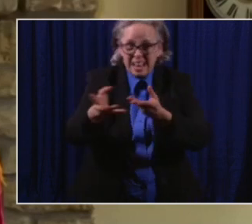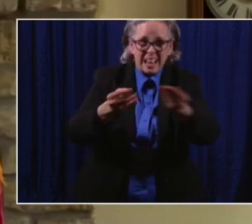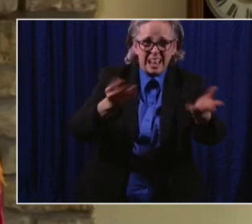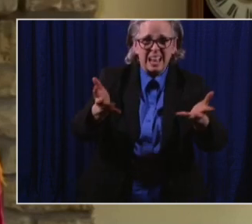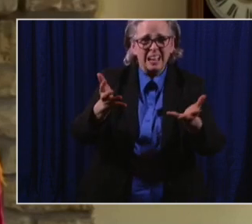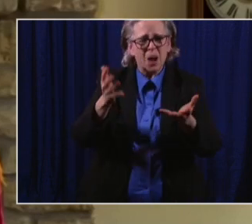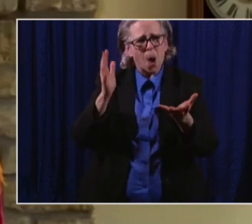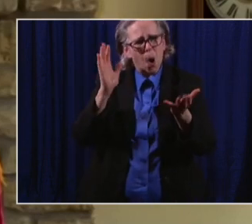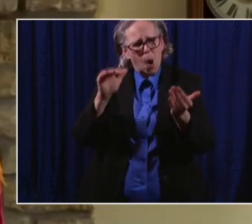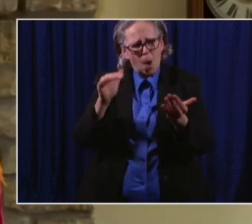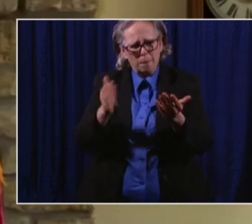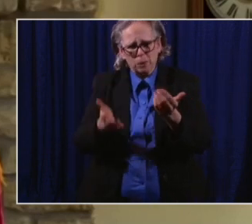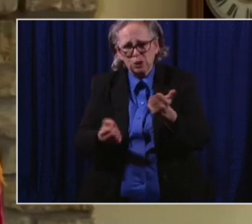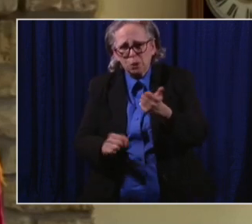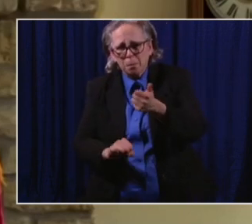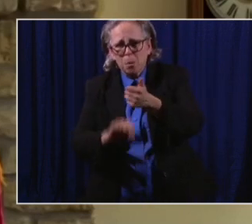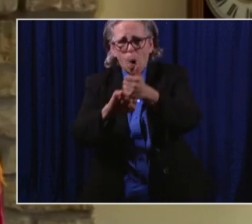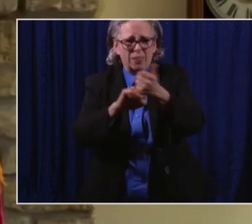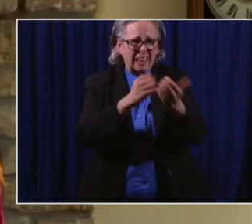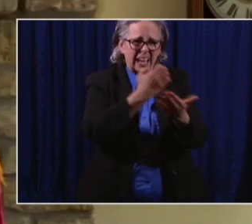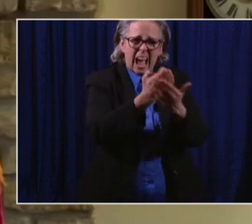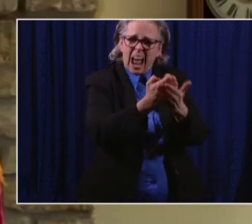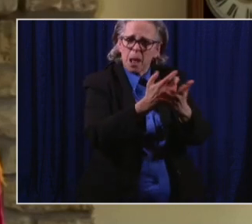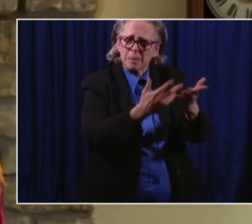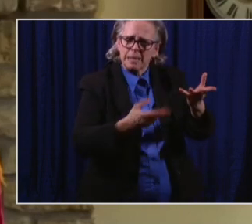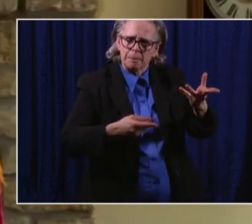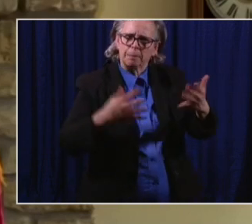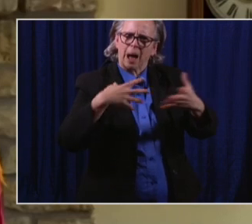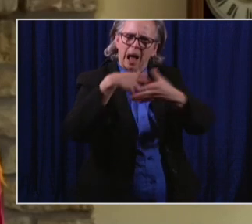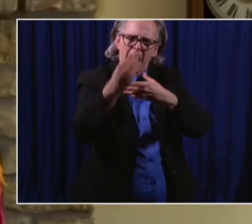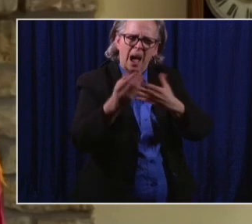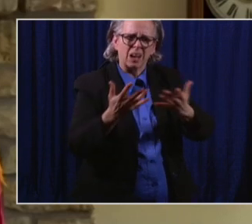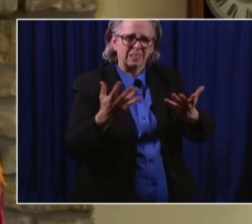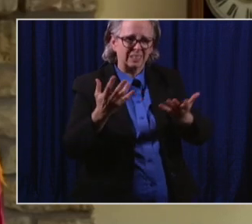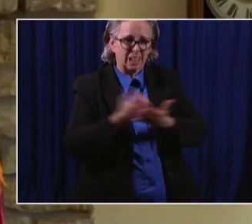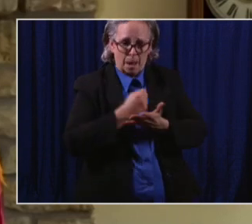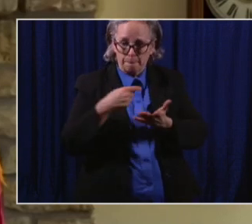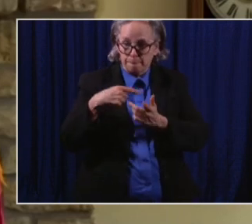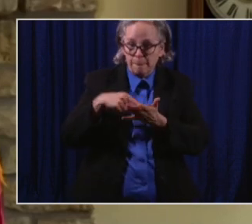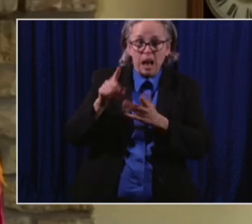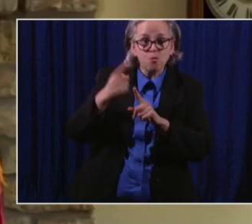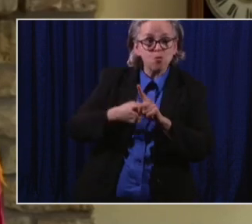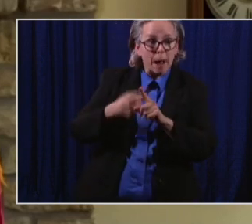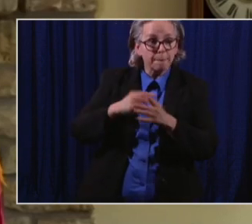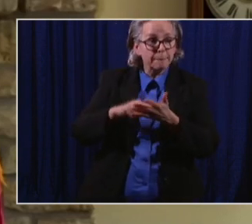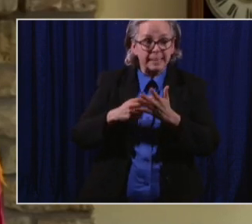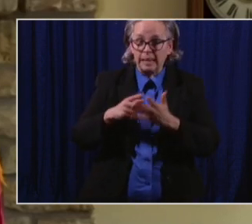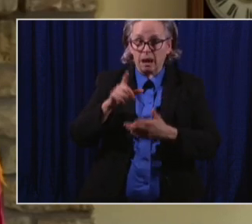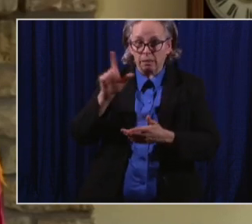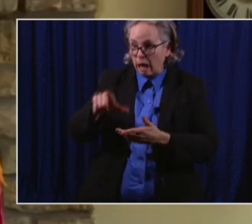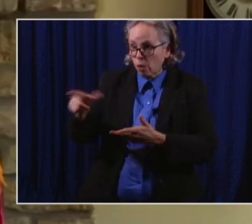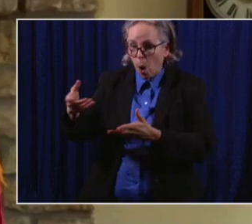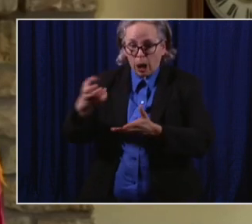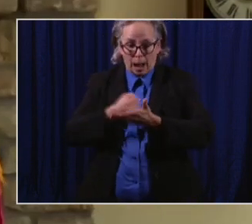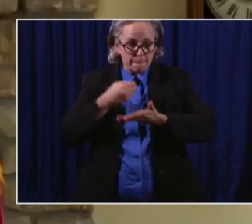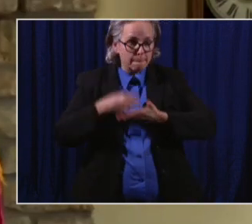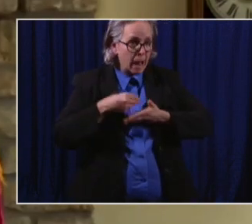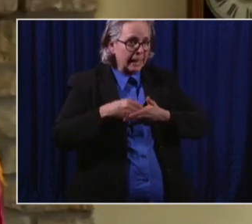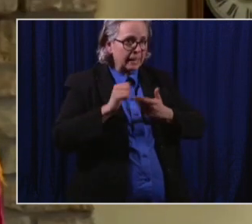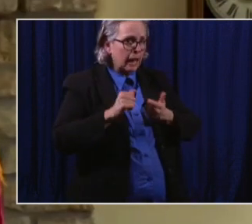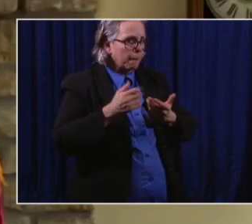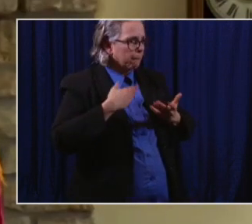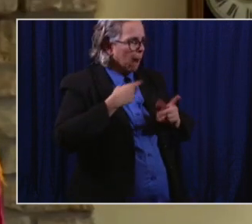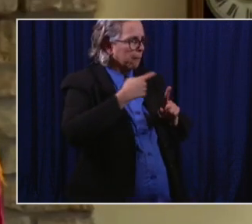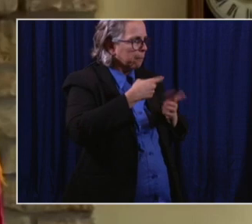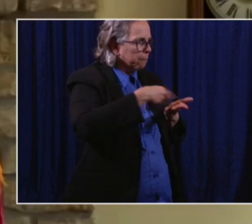quickly. It will help the landlord who owns it, might have a mortgage to pay too. And so it will have a big impact,